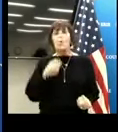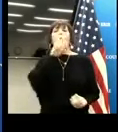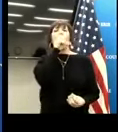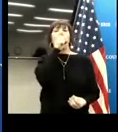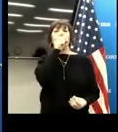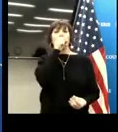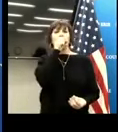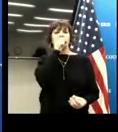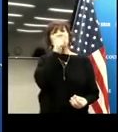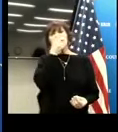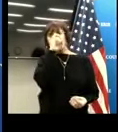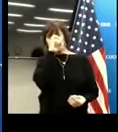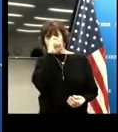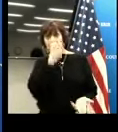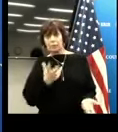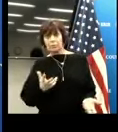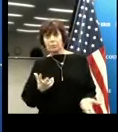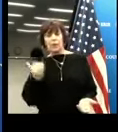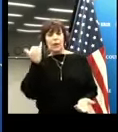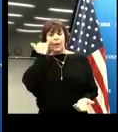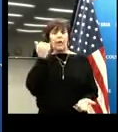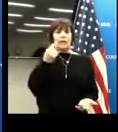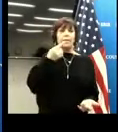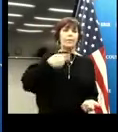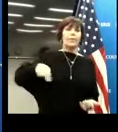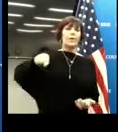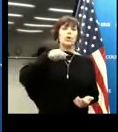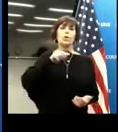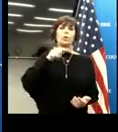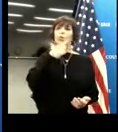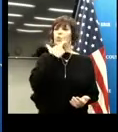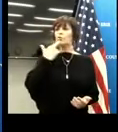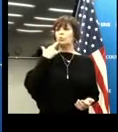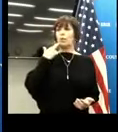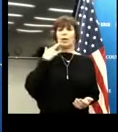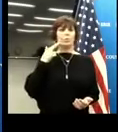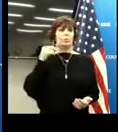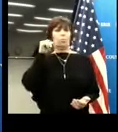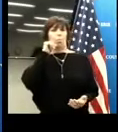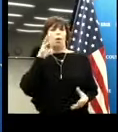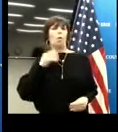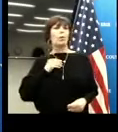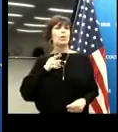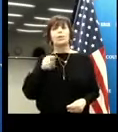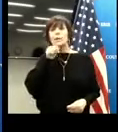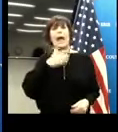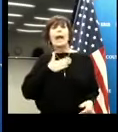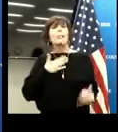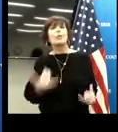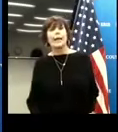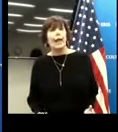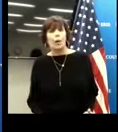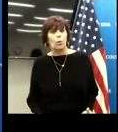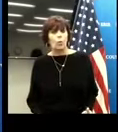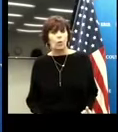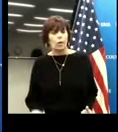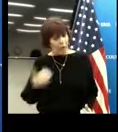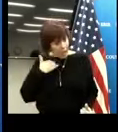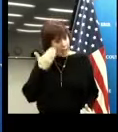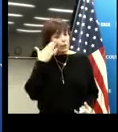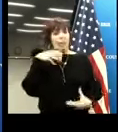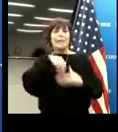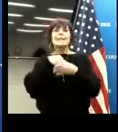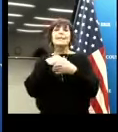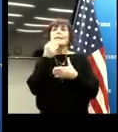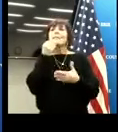pretty strict as it is. If you're a restaurant or a tavern owner, you're not happy right now because the indoor dining that you've